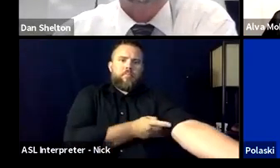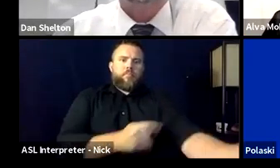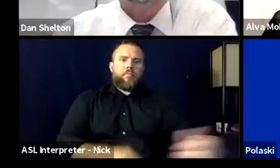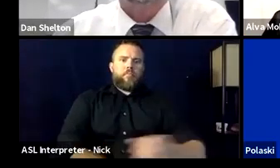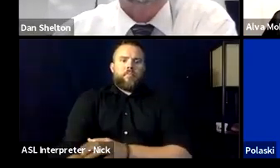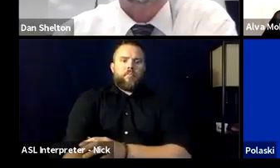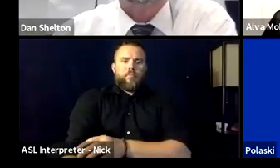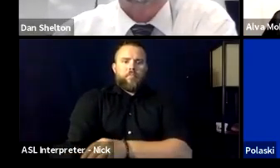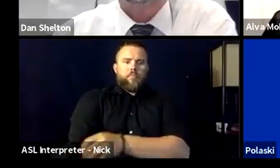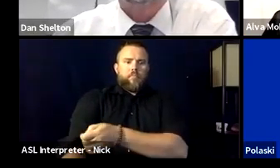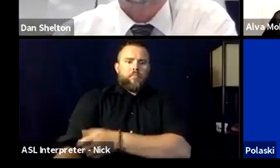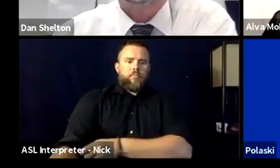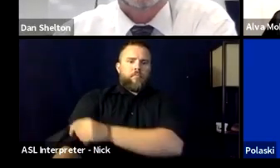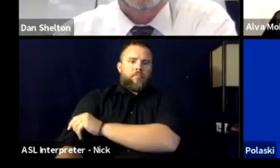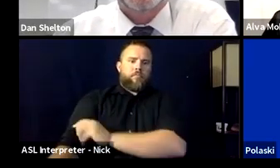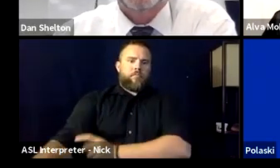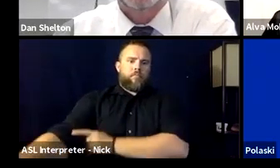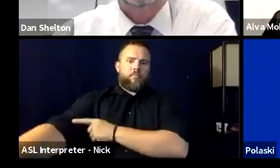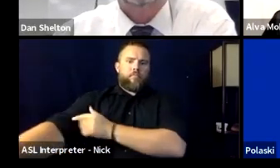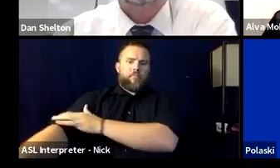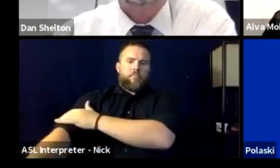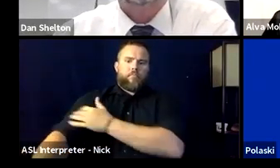I don't.